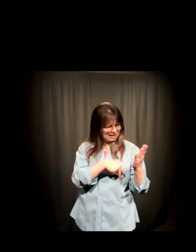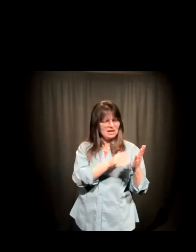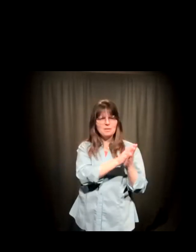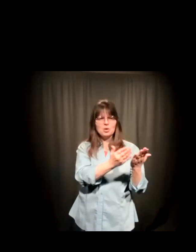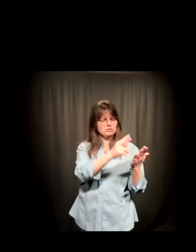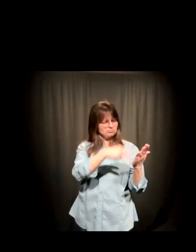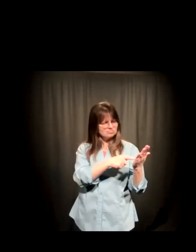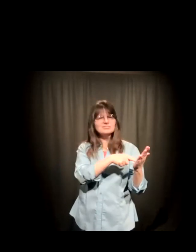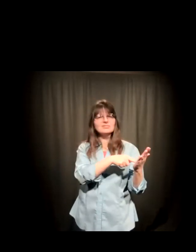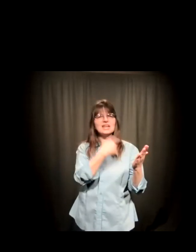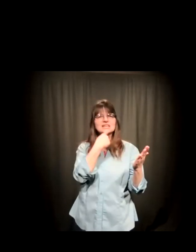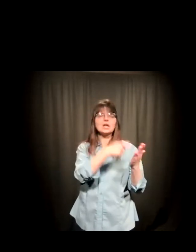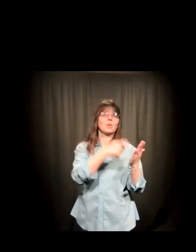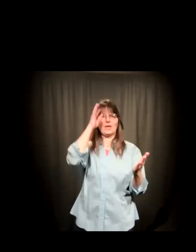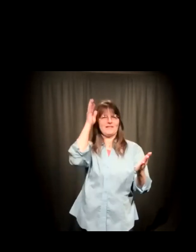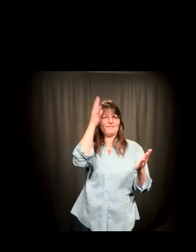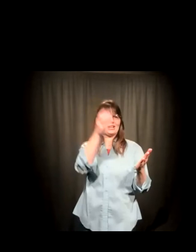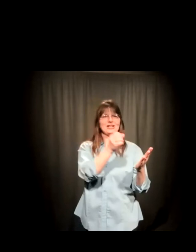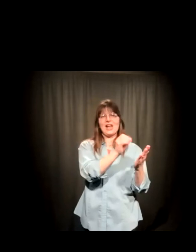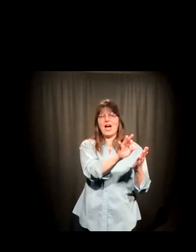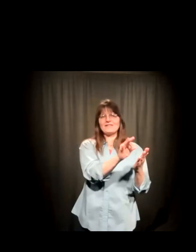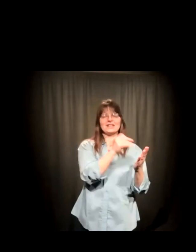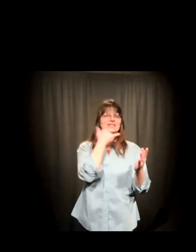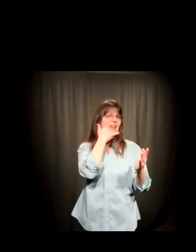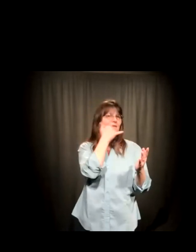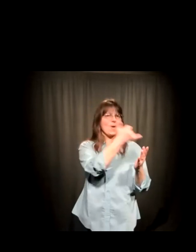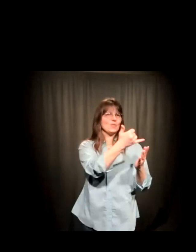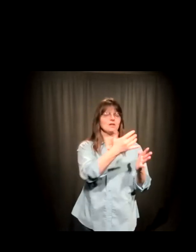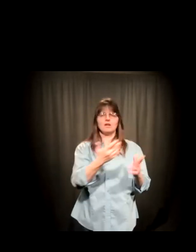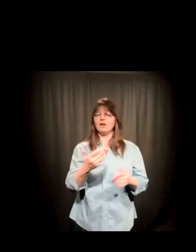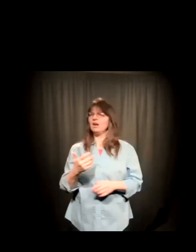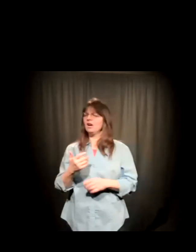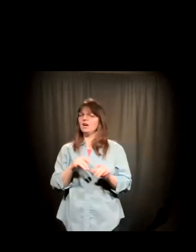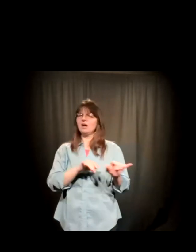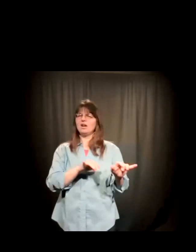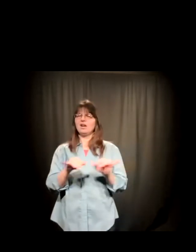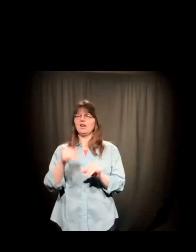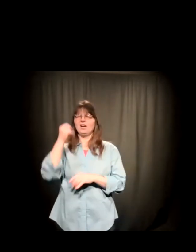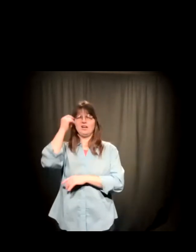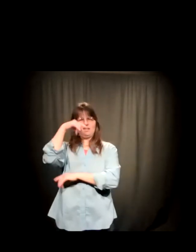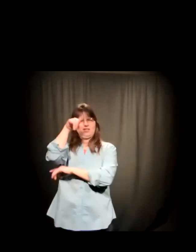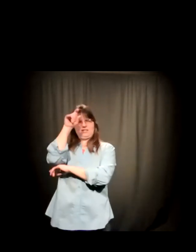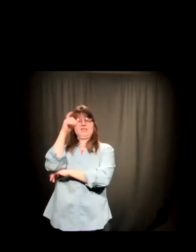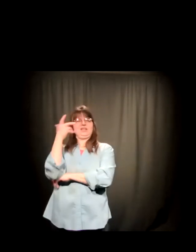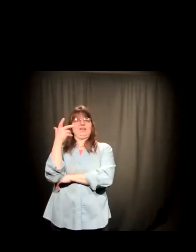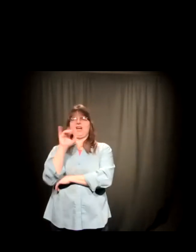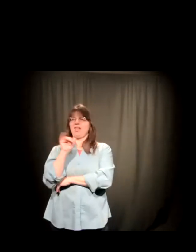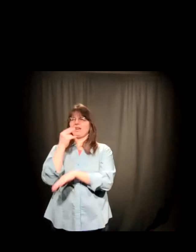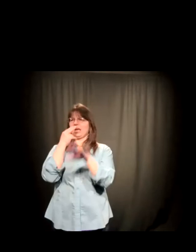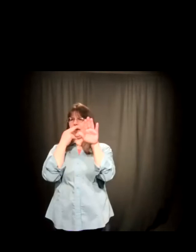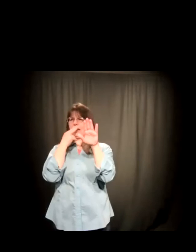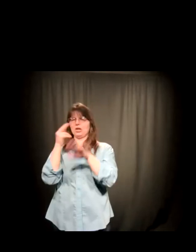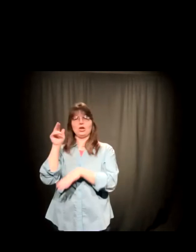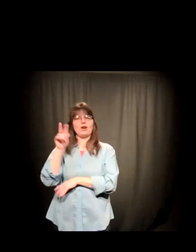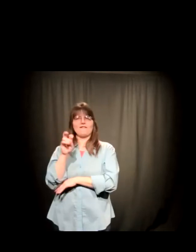to me as introducing Adolf Hitler as a vegetarian who once ruled over Germany. Bell didn't just want my family's language